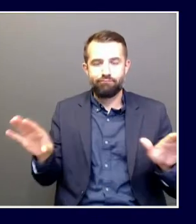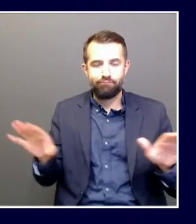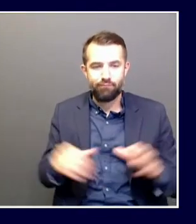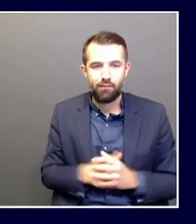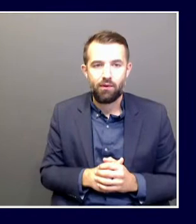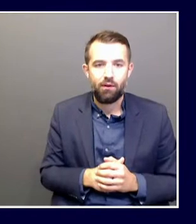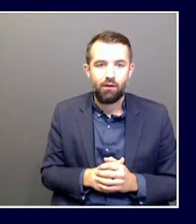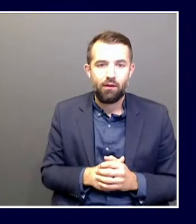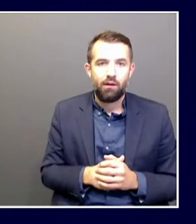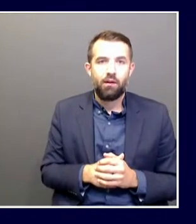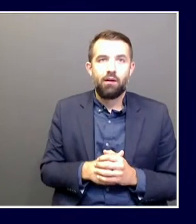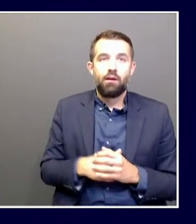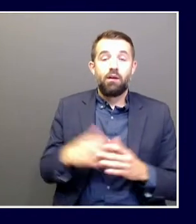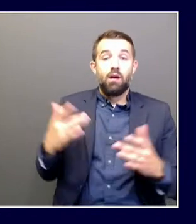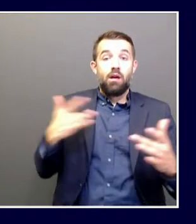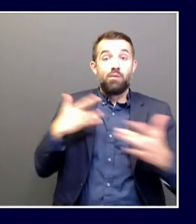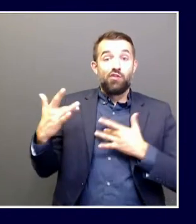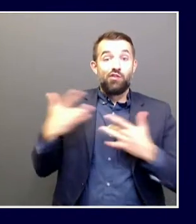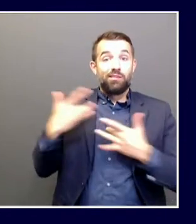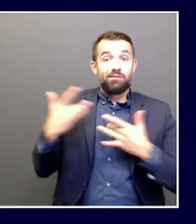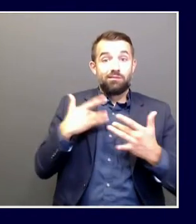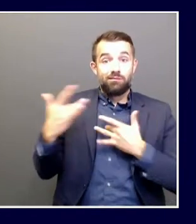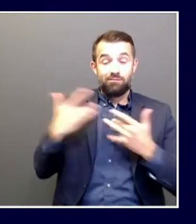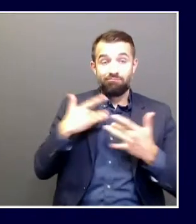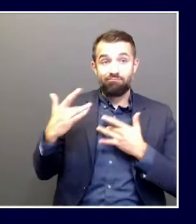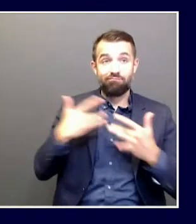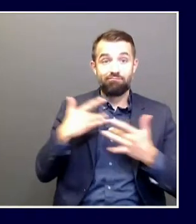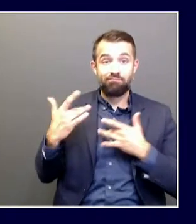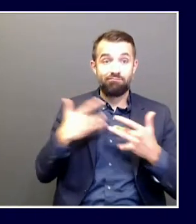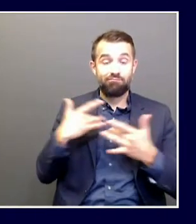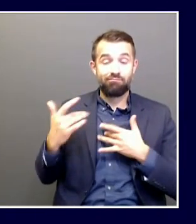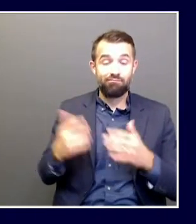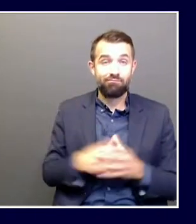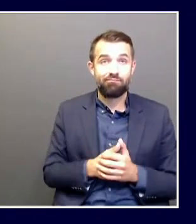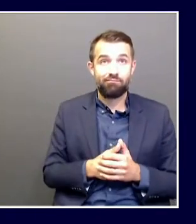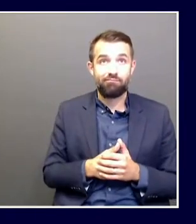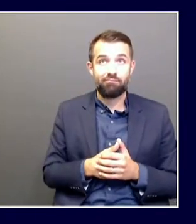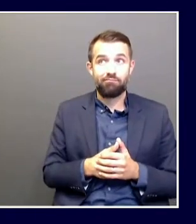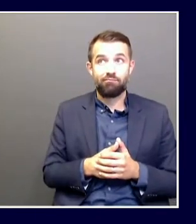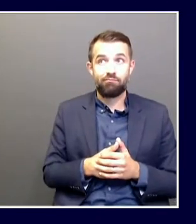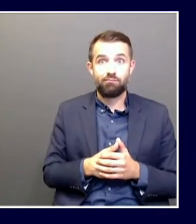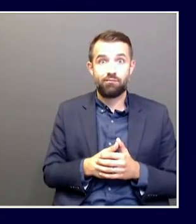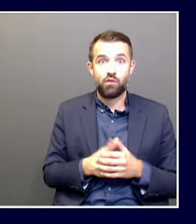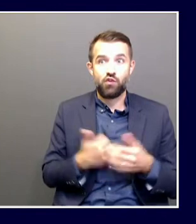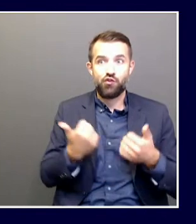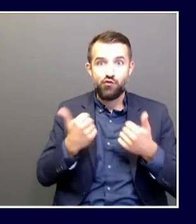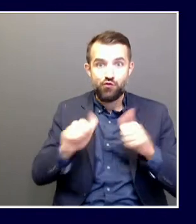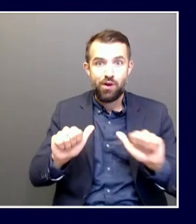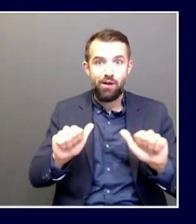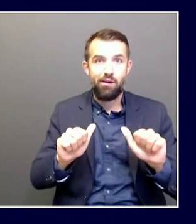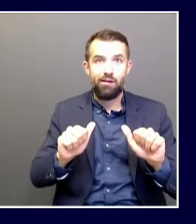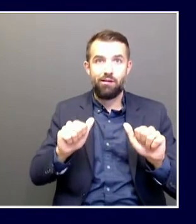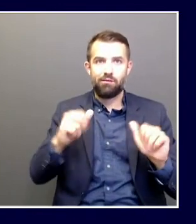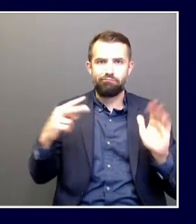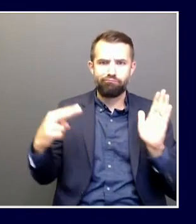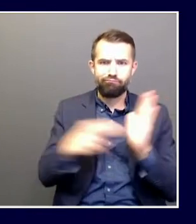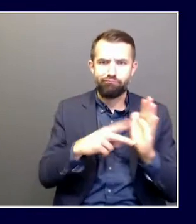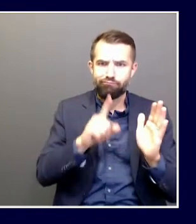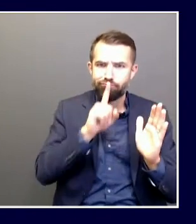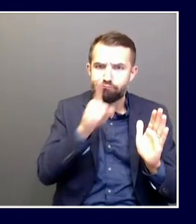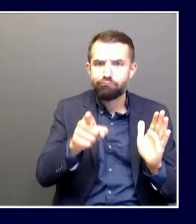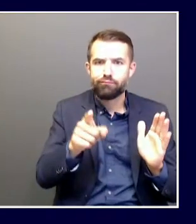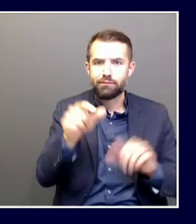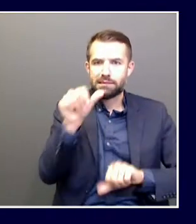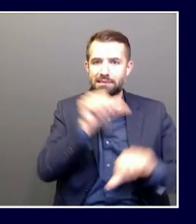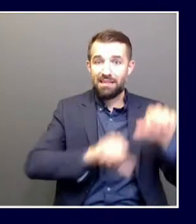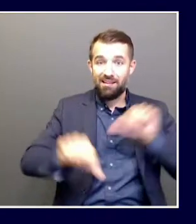my concern is that rather than simply trying to correct the scientific facts, misinformation has become so